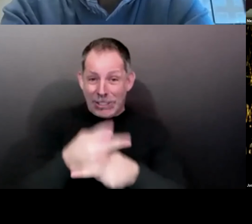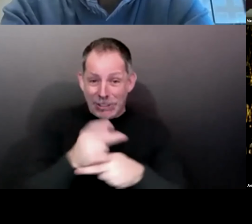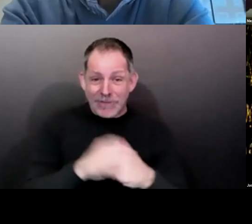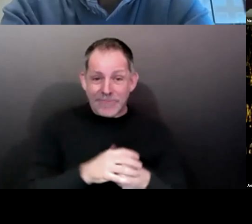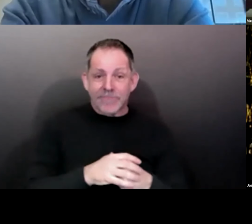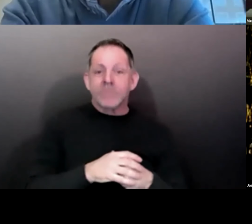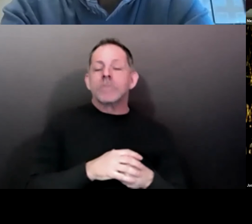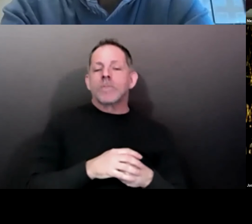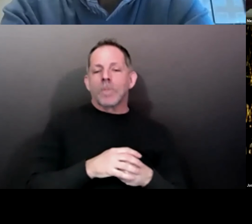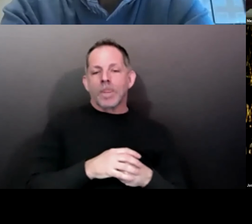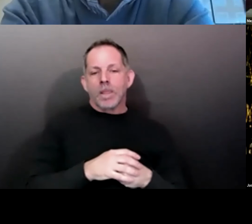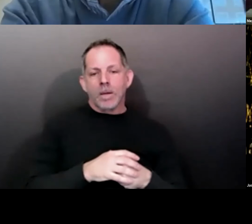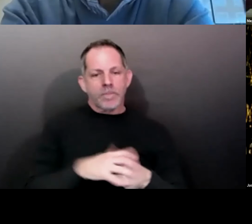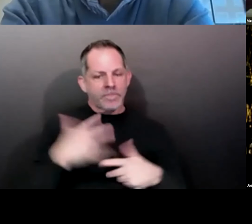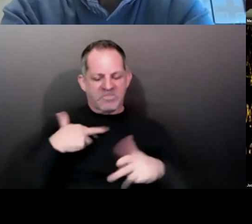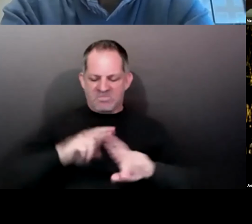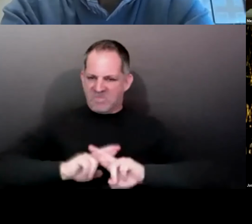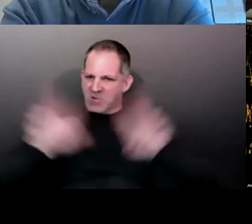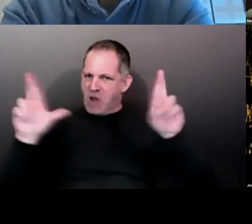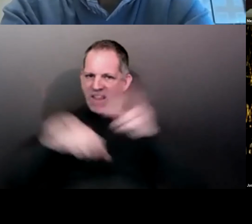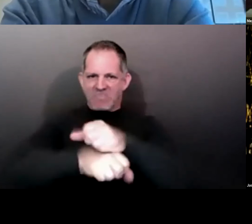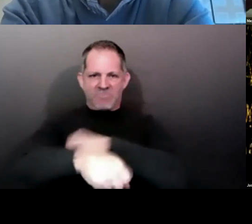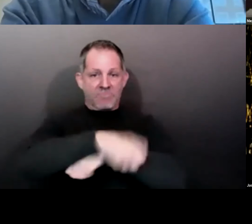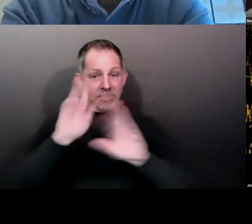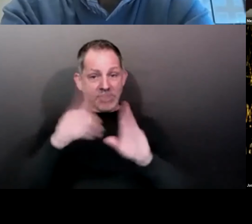well. We have had